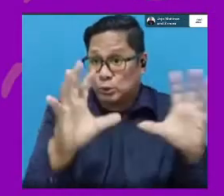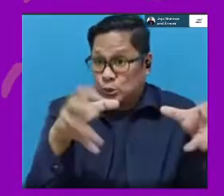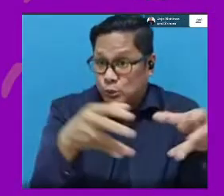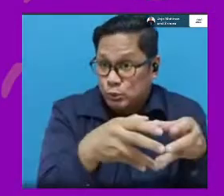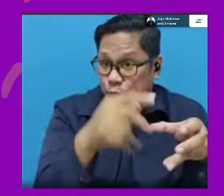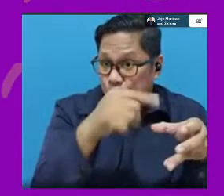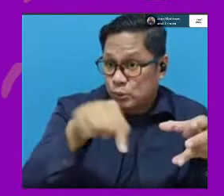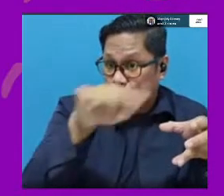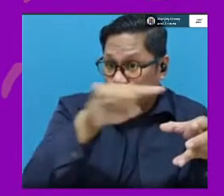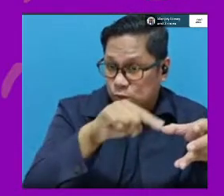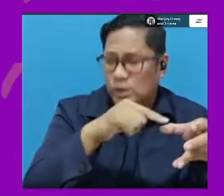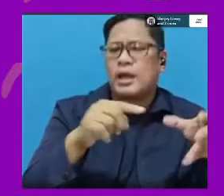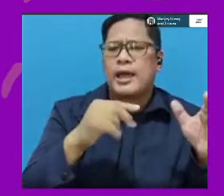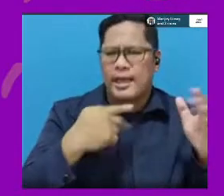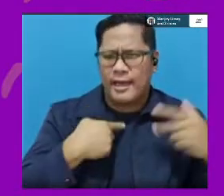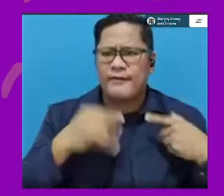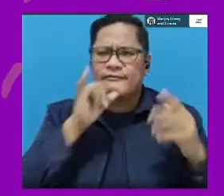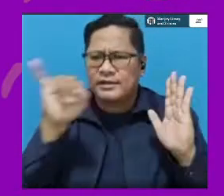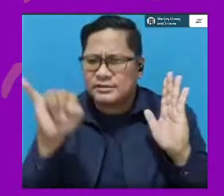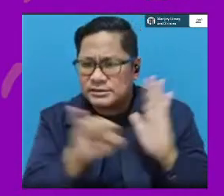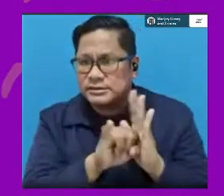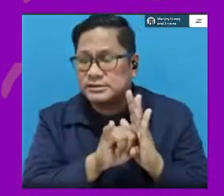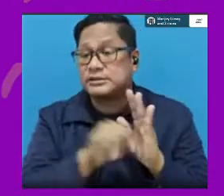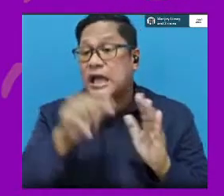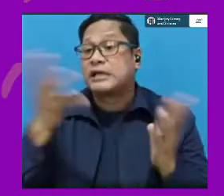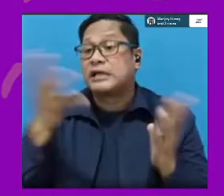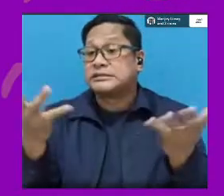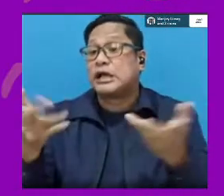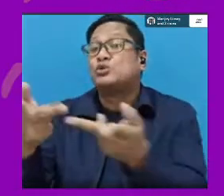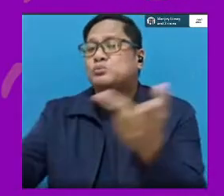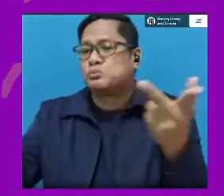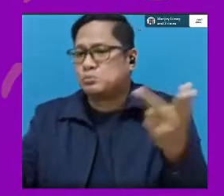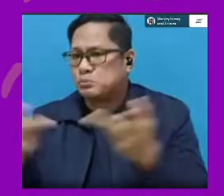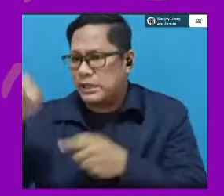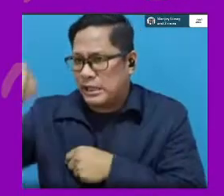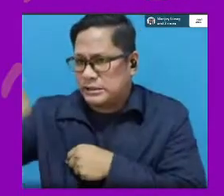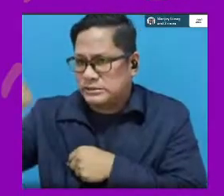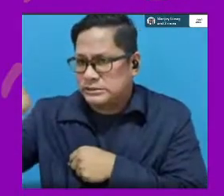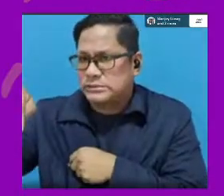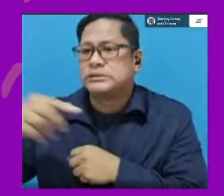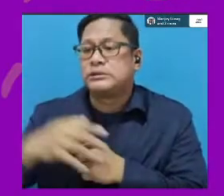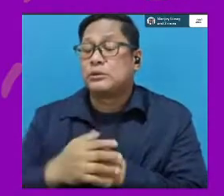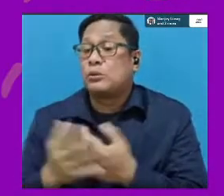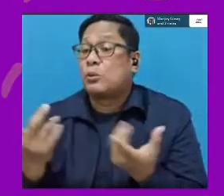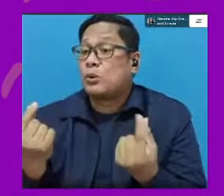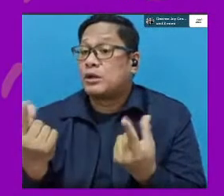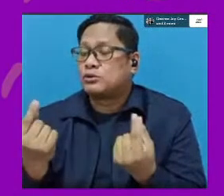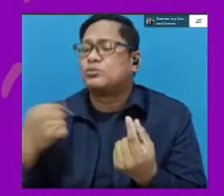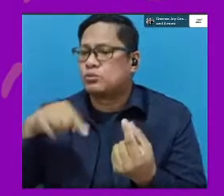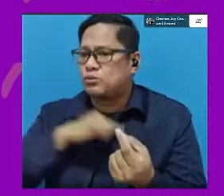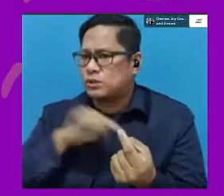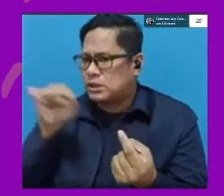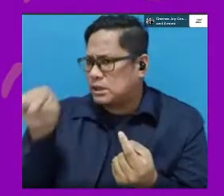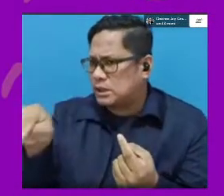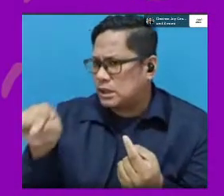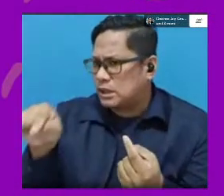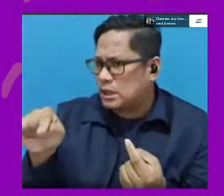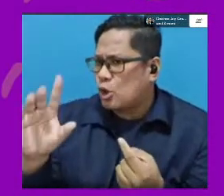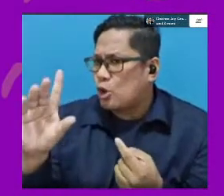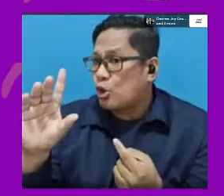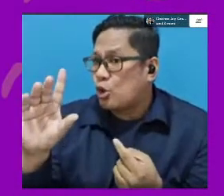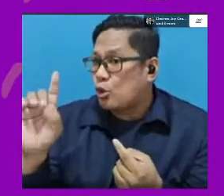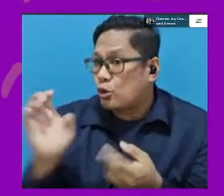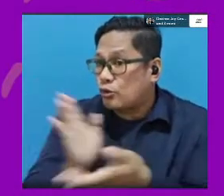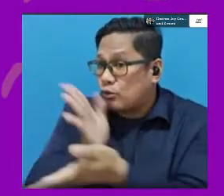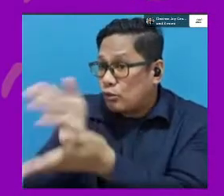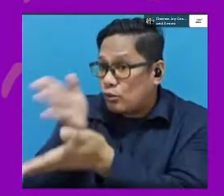have identification of simulation areas. What we did was we conducted code visits or